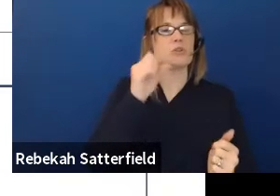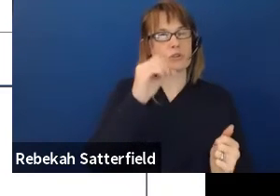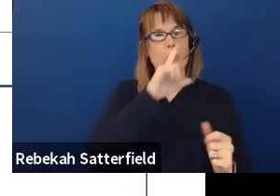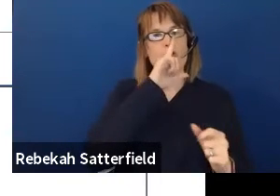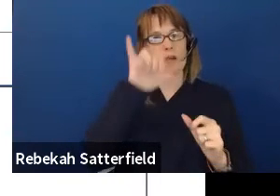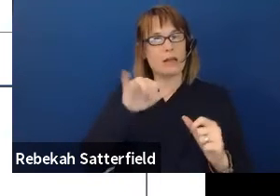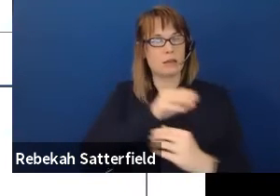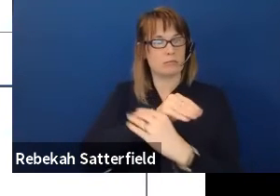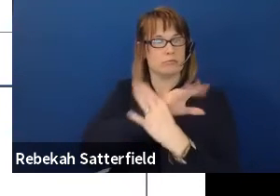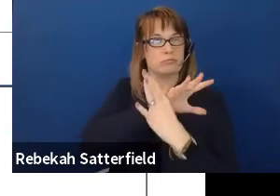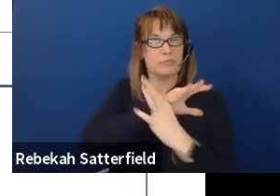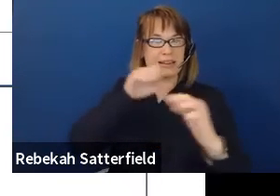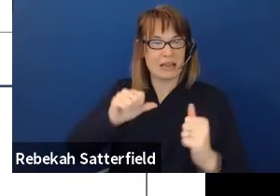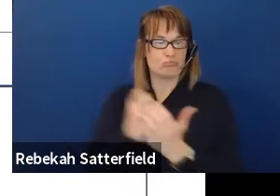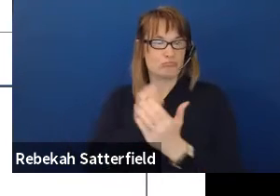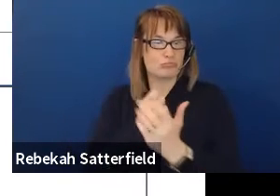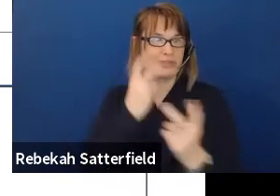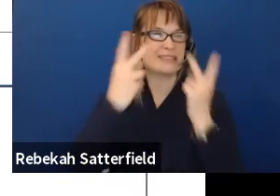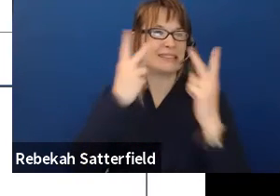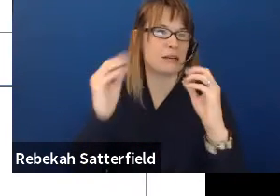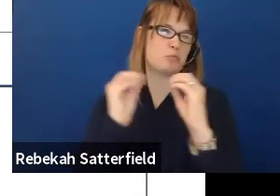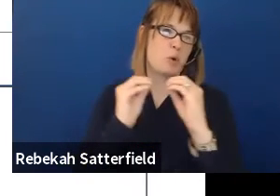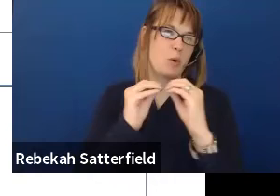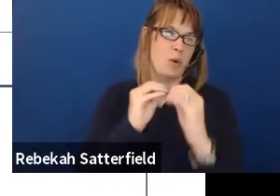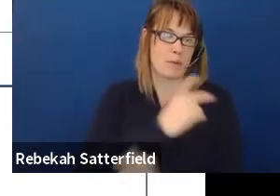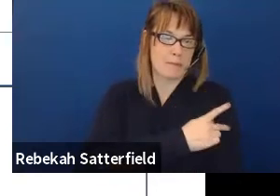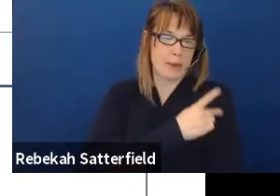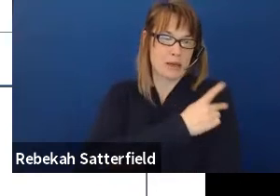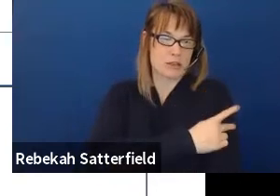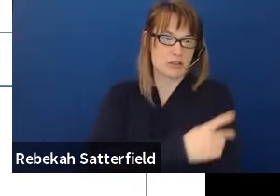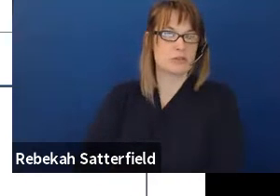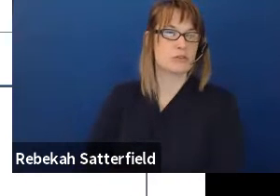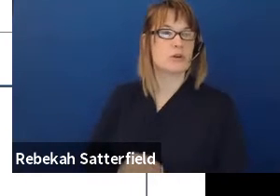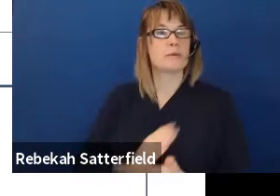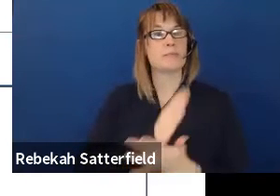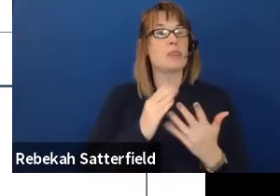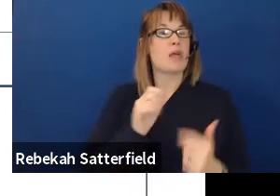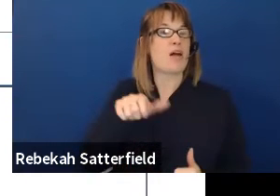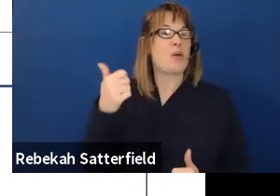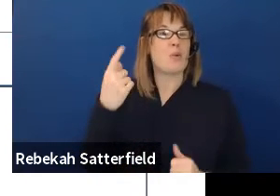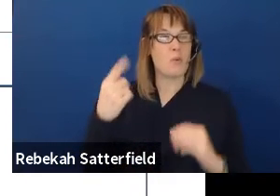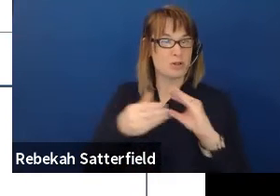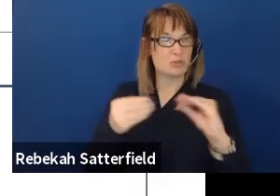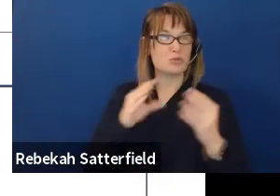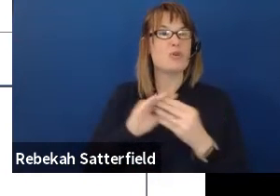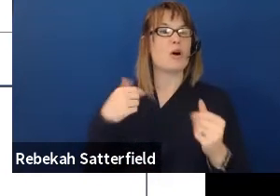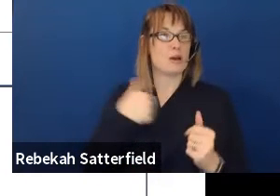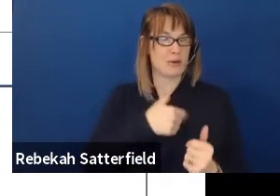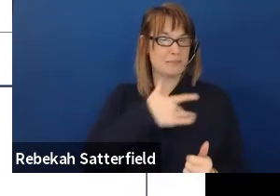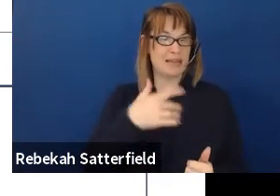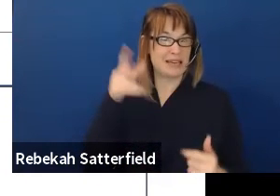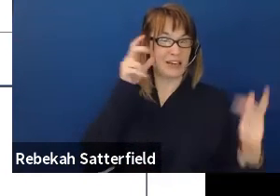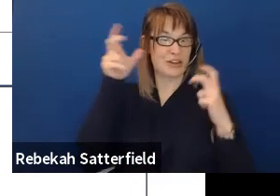being able to see more patients throughout the day. Another major story that we always hear from a lot of our clients